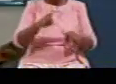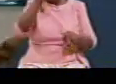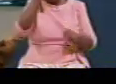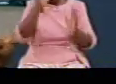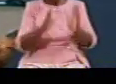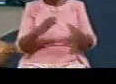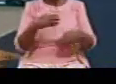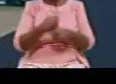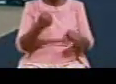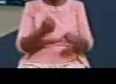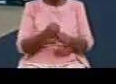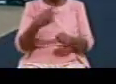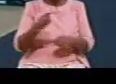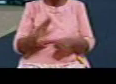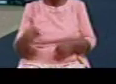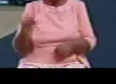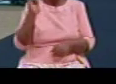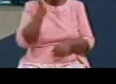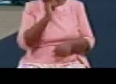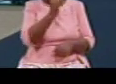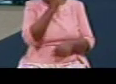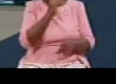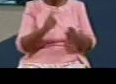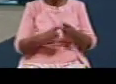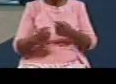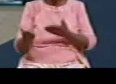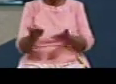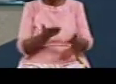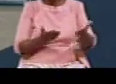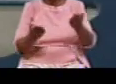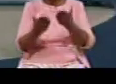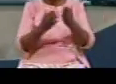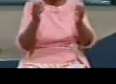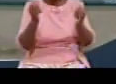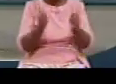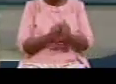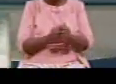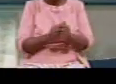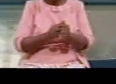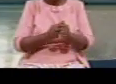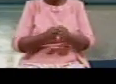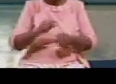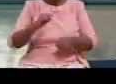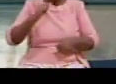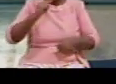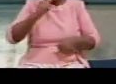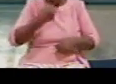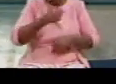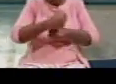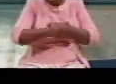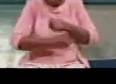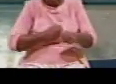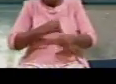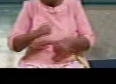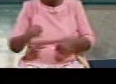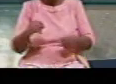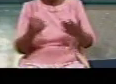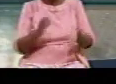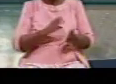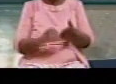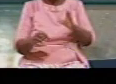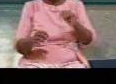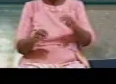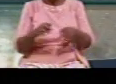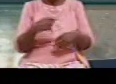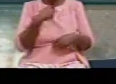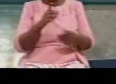the children of Israel to serve with rigor. Verse 14 tells us, and they